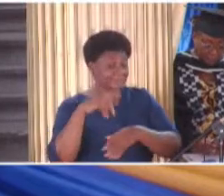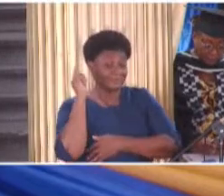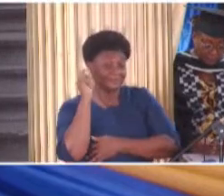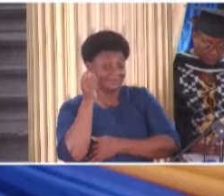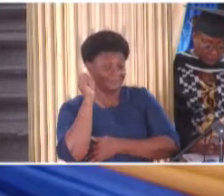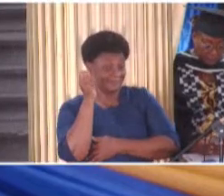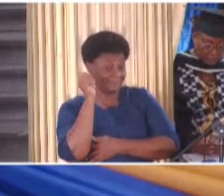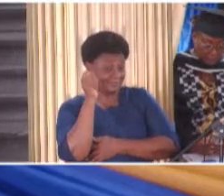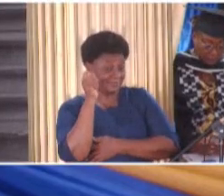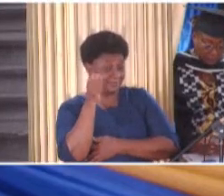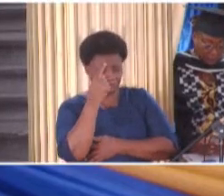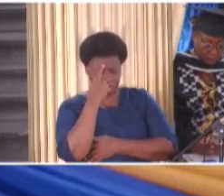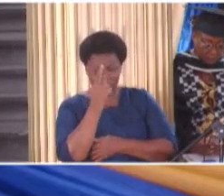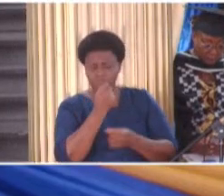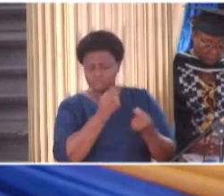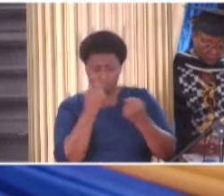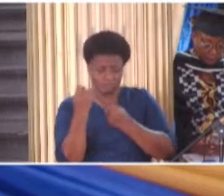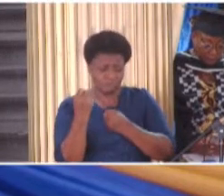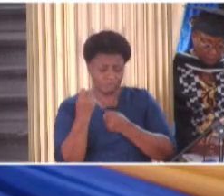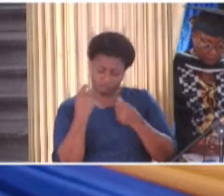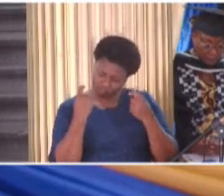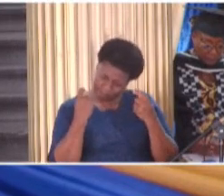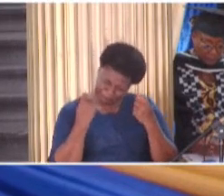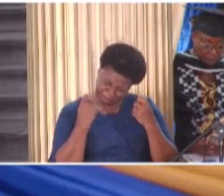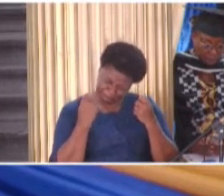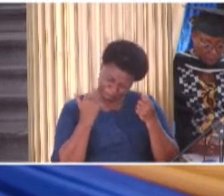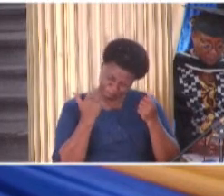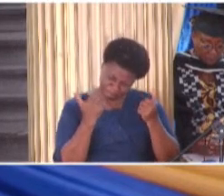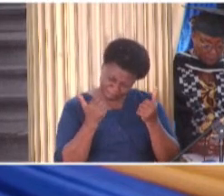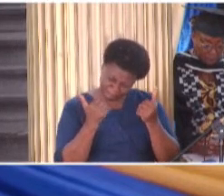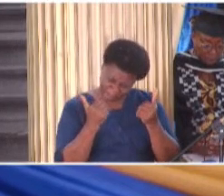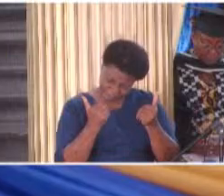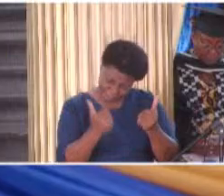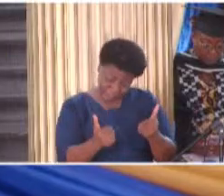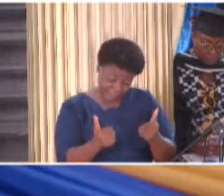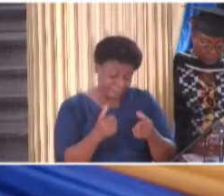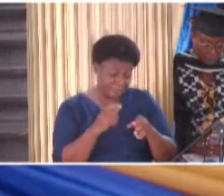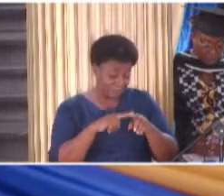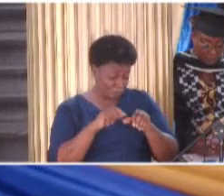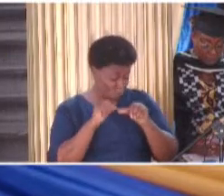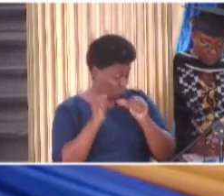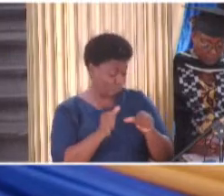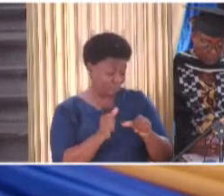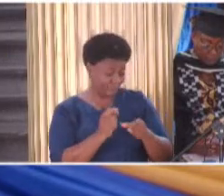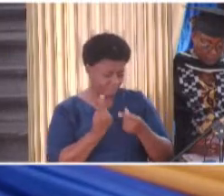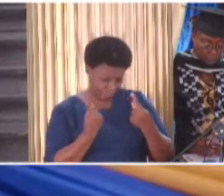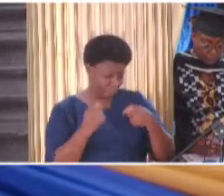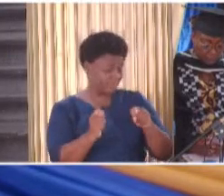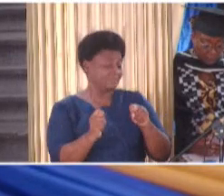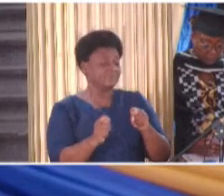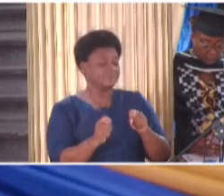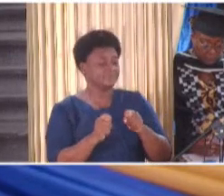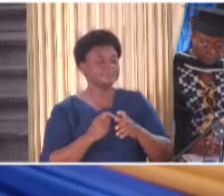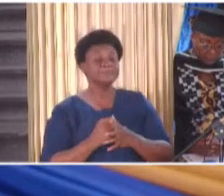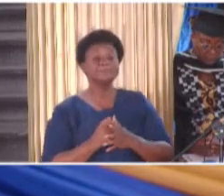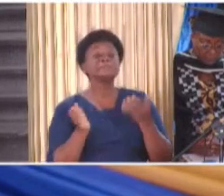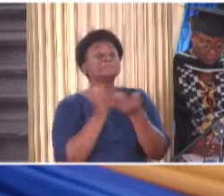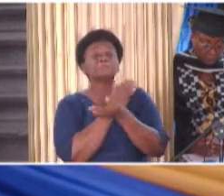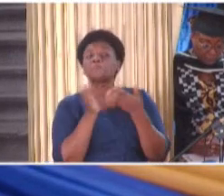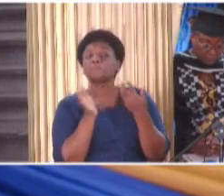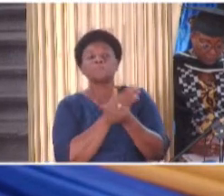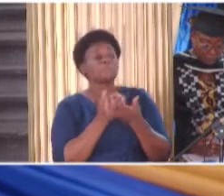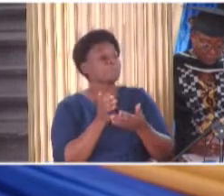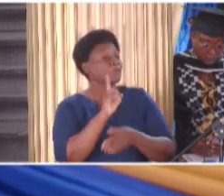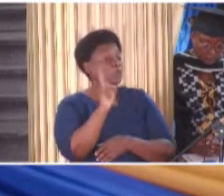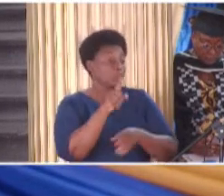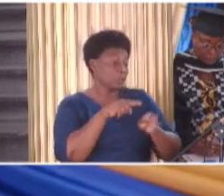testament to the power of perseverance and continuous effort. No matter where you